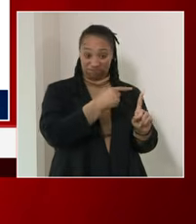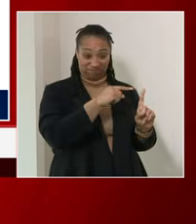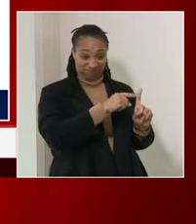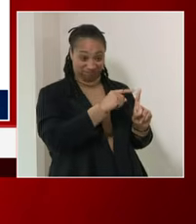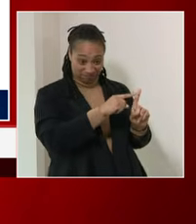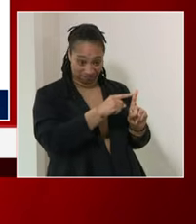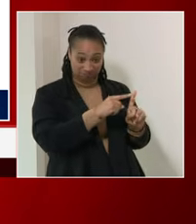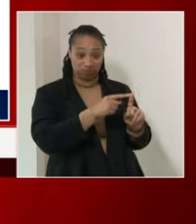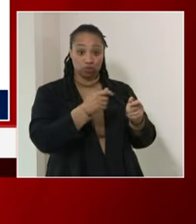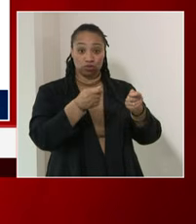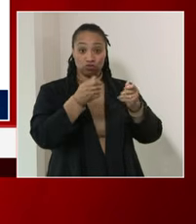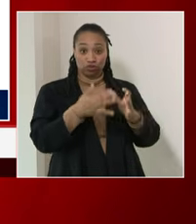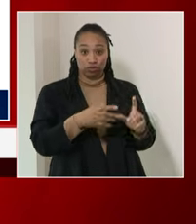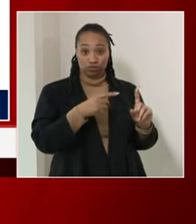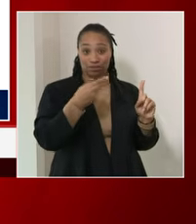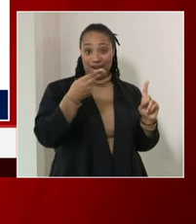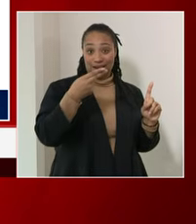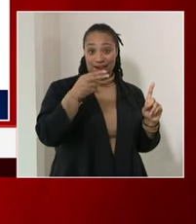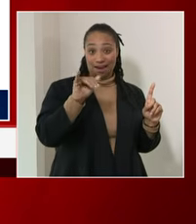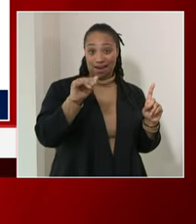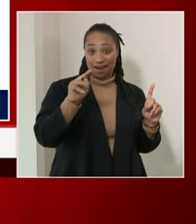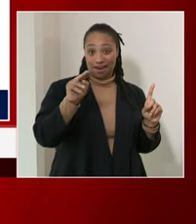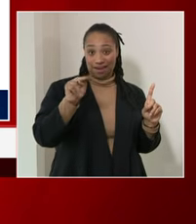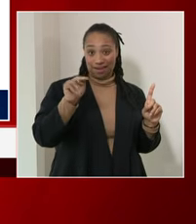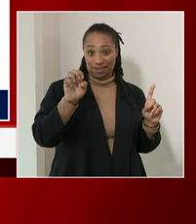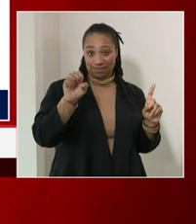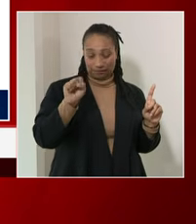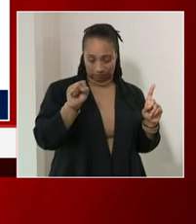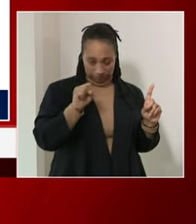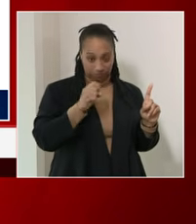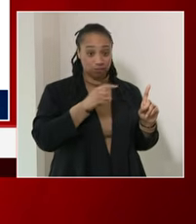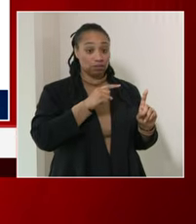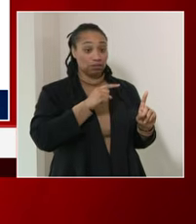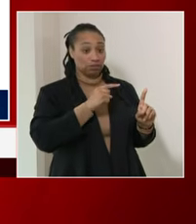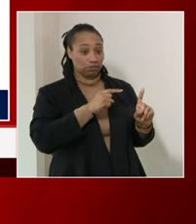to mention what DACL has done in meal delivery.